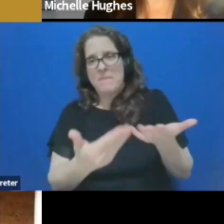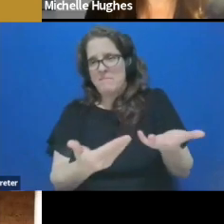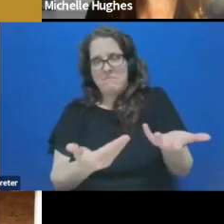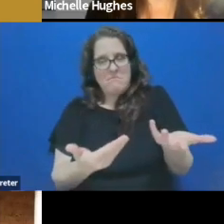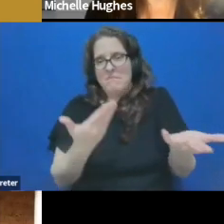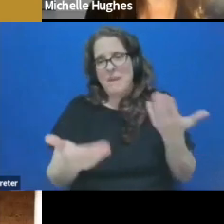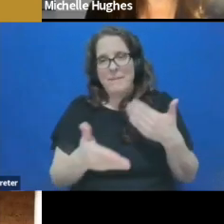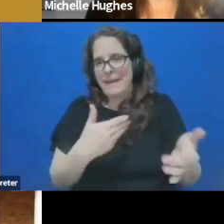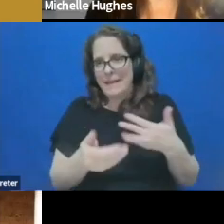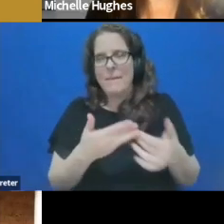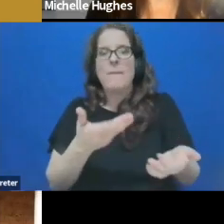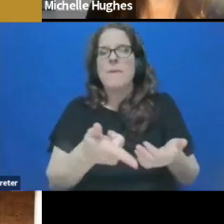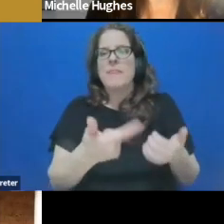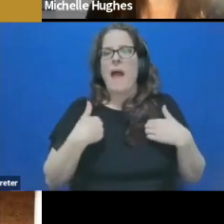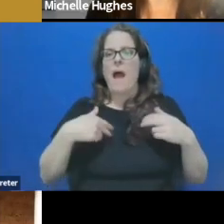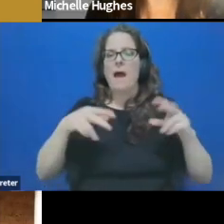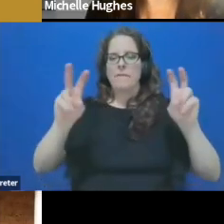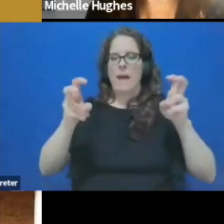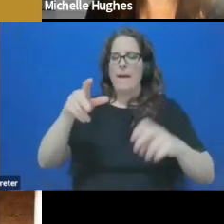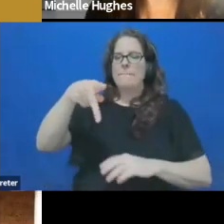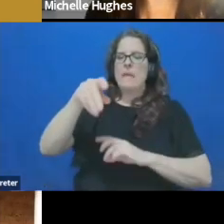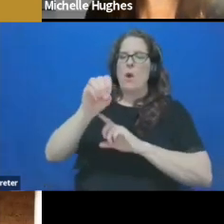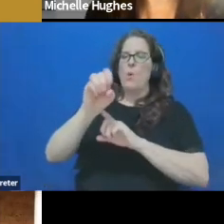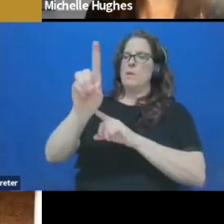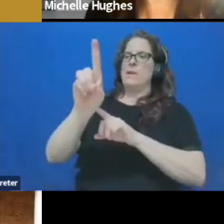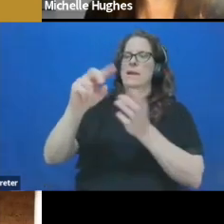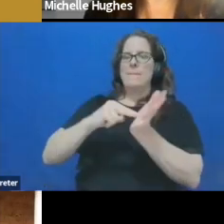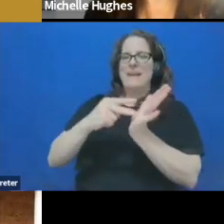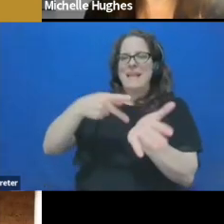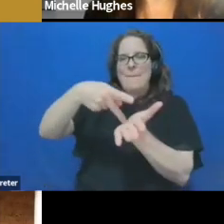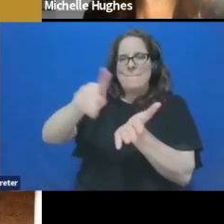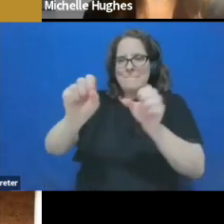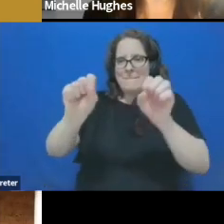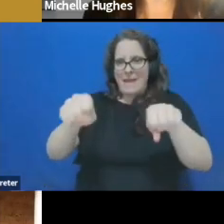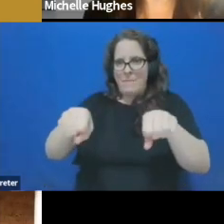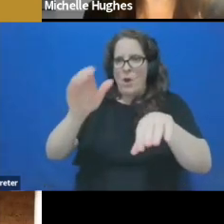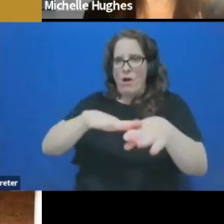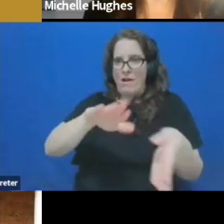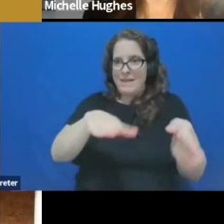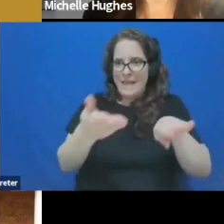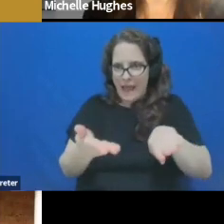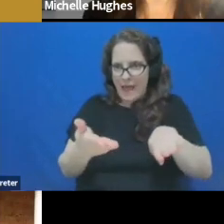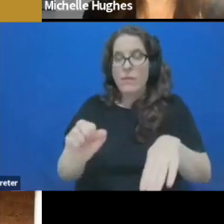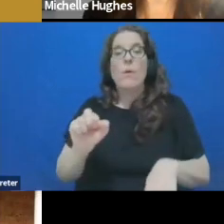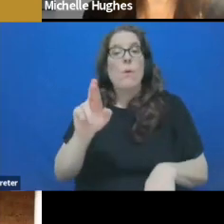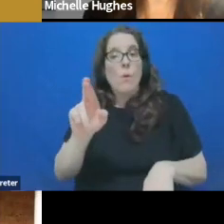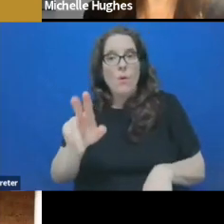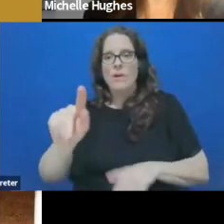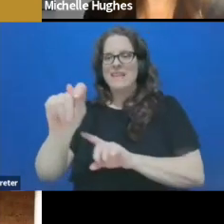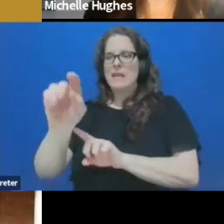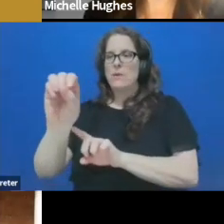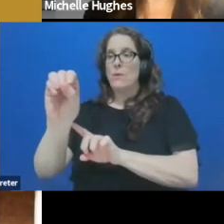or transfer on death, TOD designation, or because you have set up joint ownership.